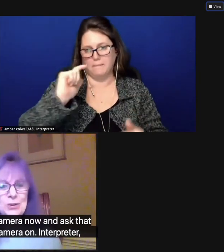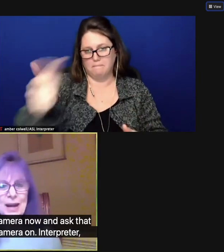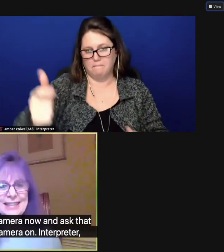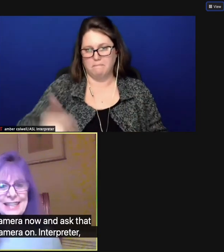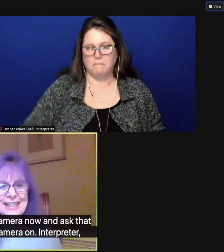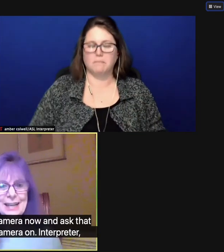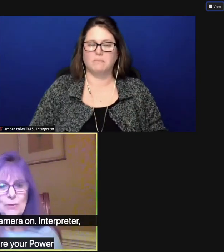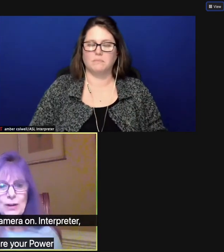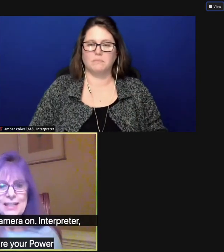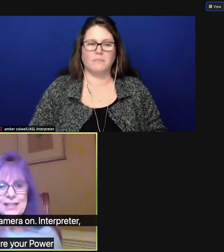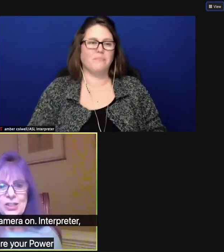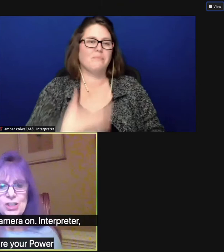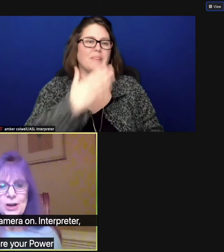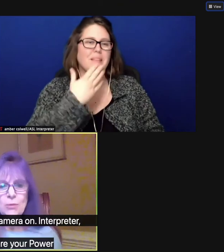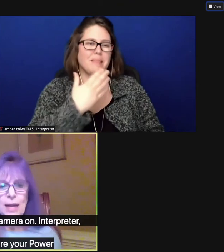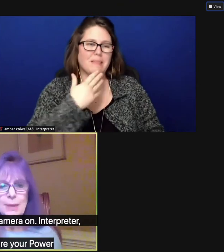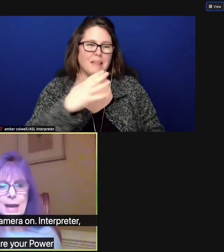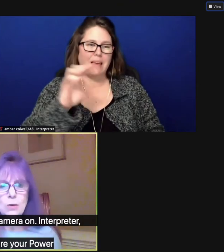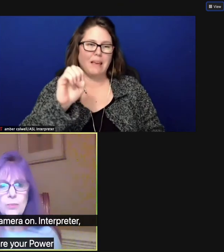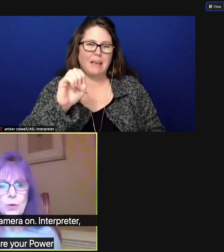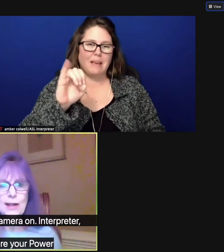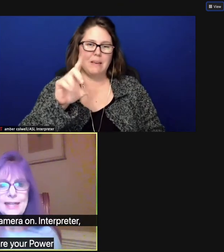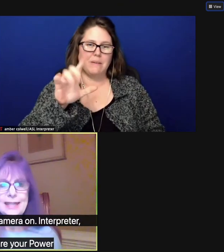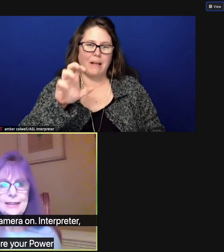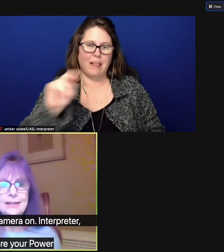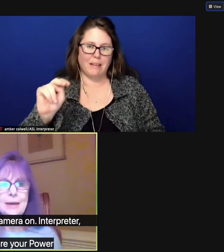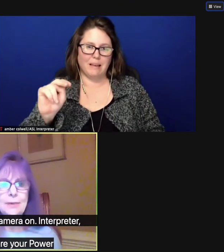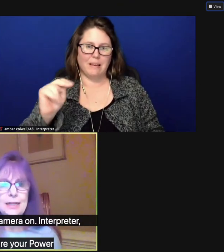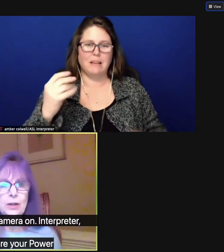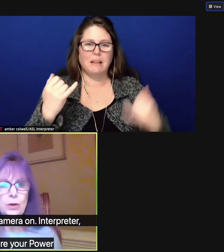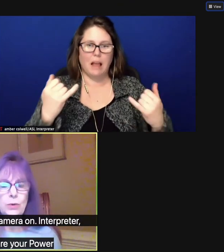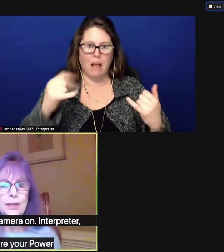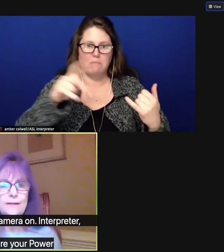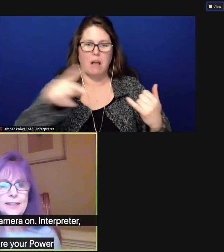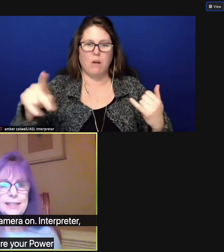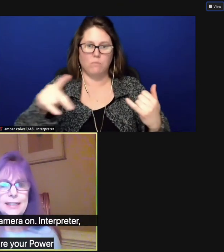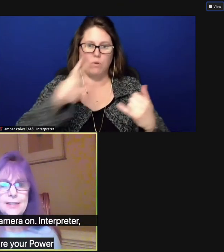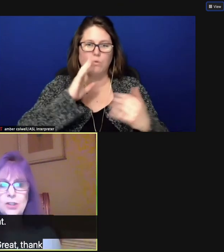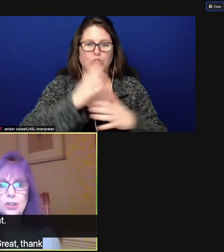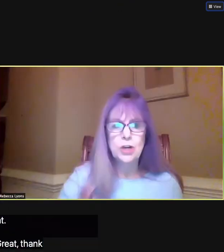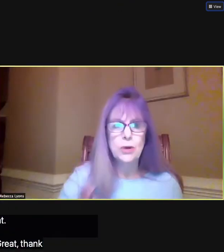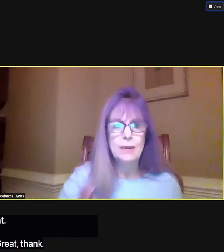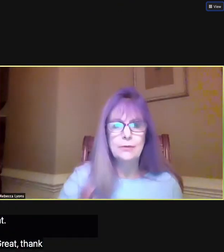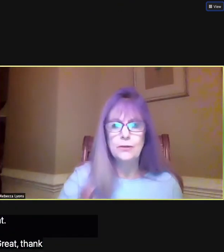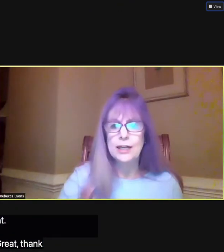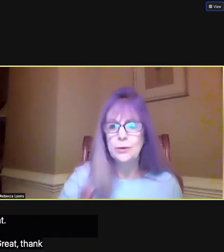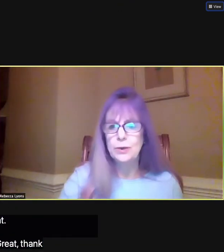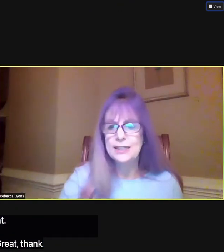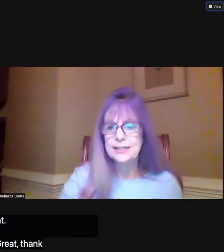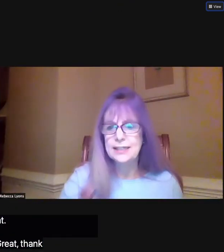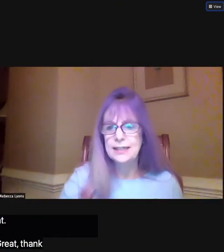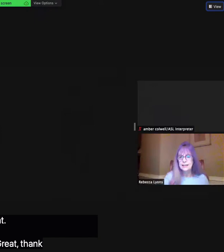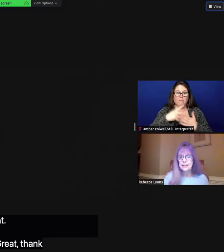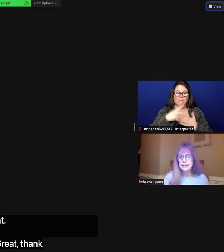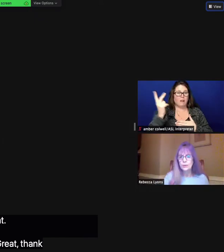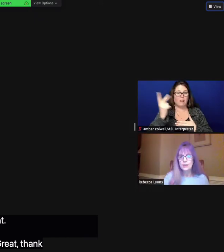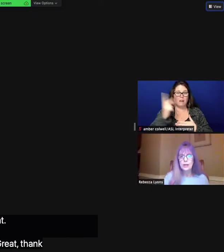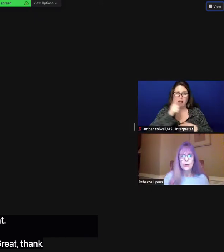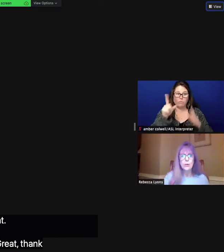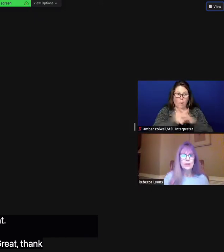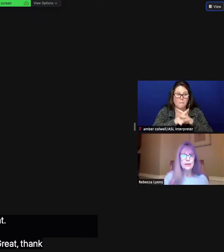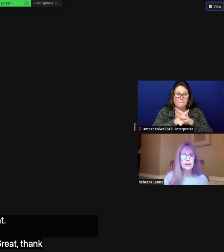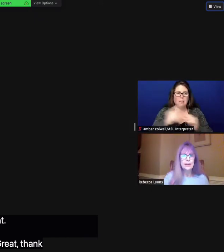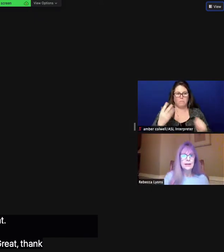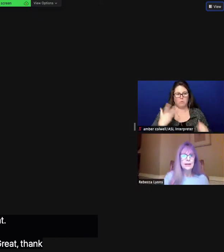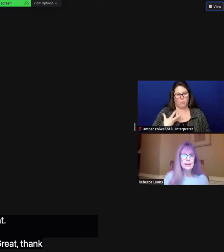Thank you, Eileen. I'm going to share my PowerPoint and let me know if it doesn't show up for any reason. Here we